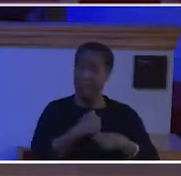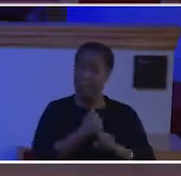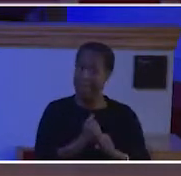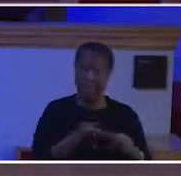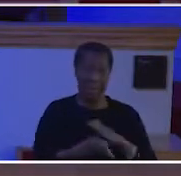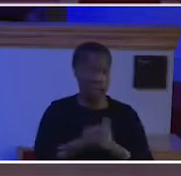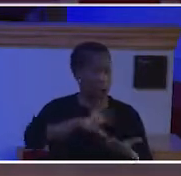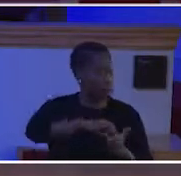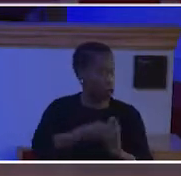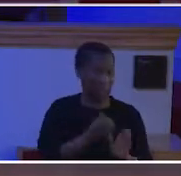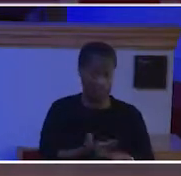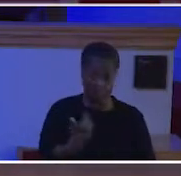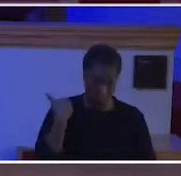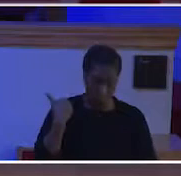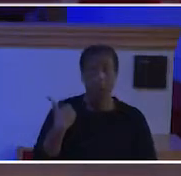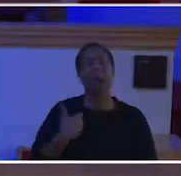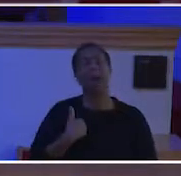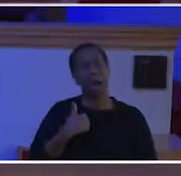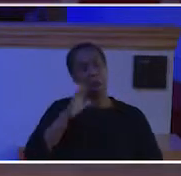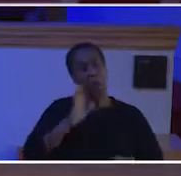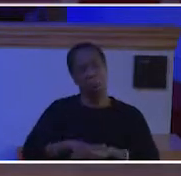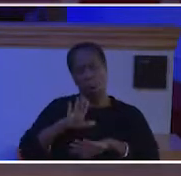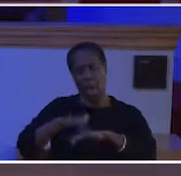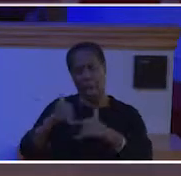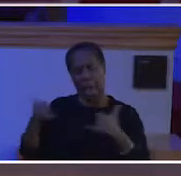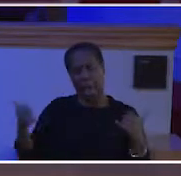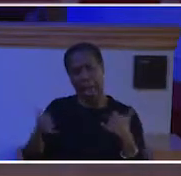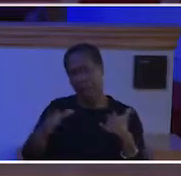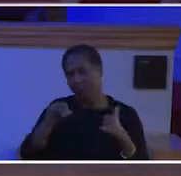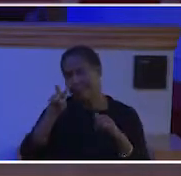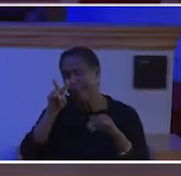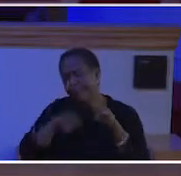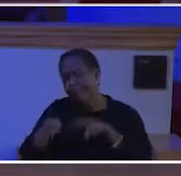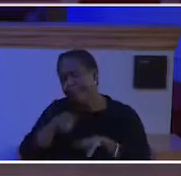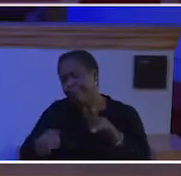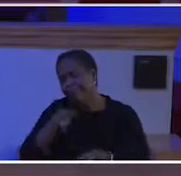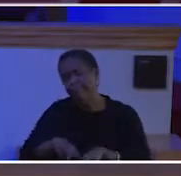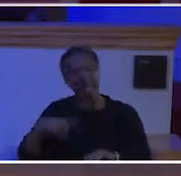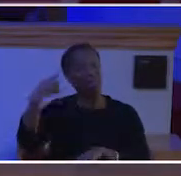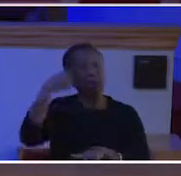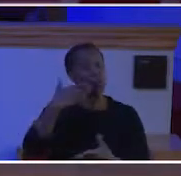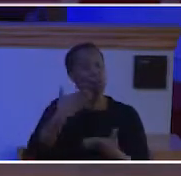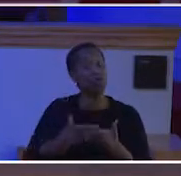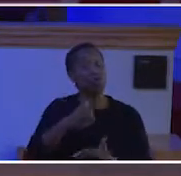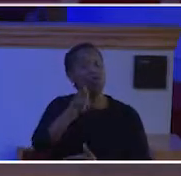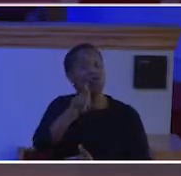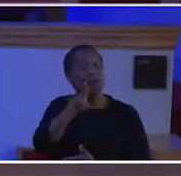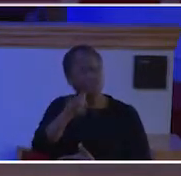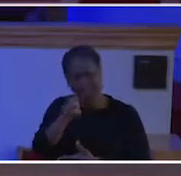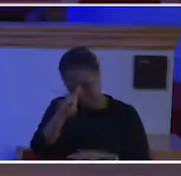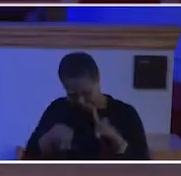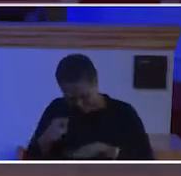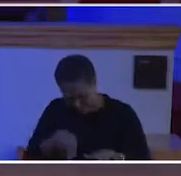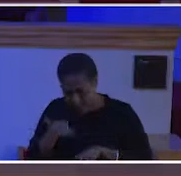before, I went online and searched out what I thought was a good recipe, and I followed it to the T. I dotted every I